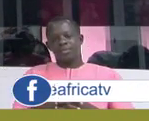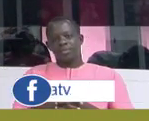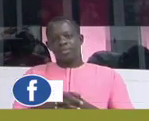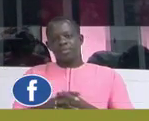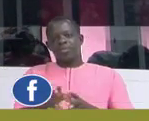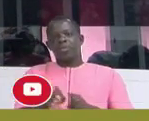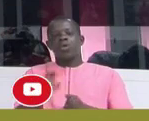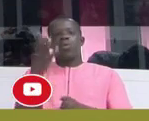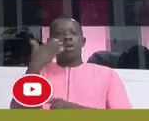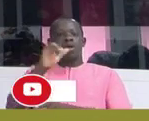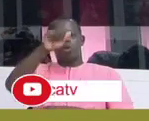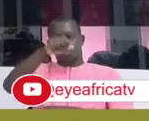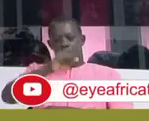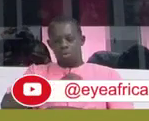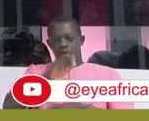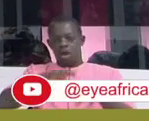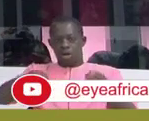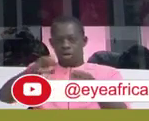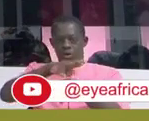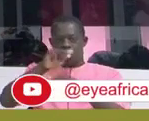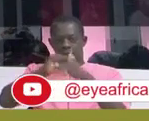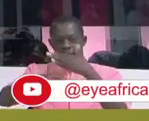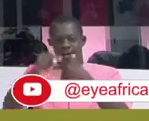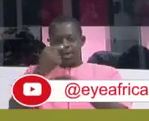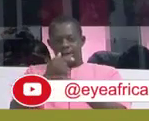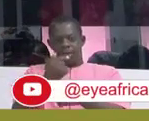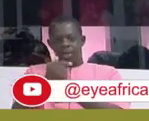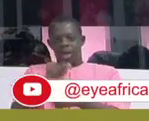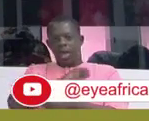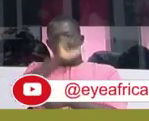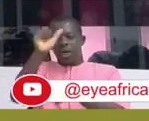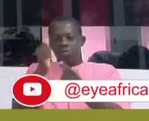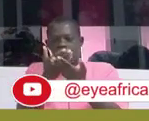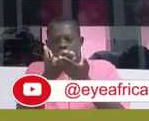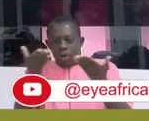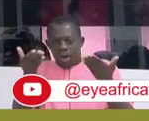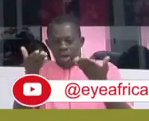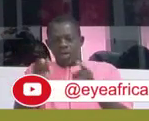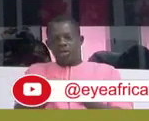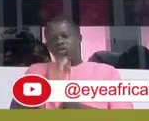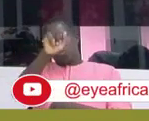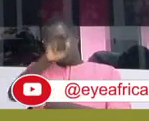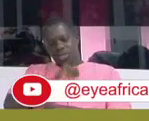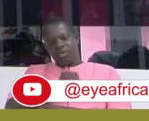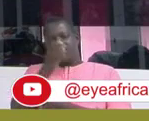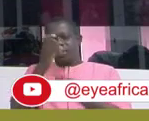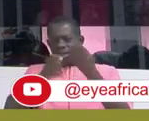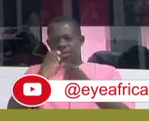in when you and your return to Gambia and the reasons for your